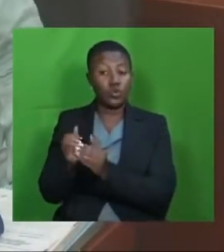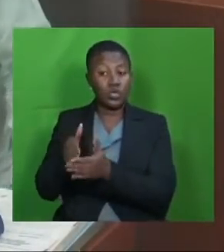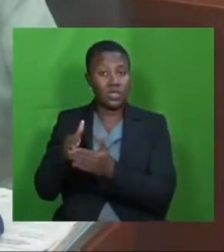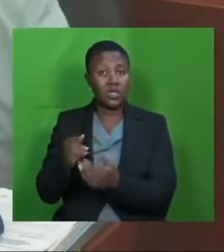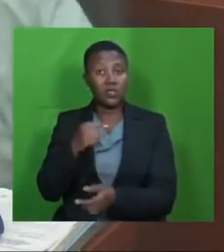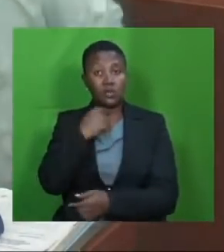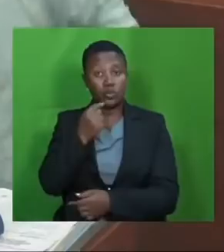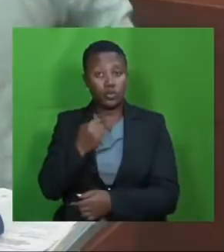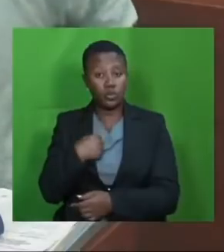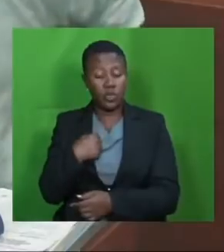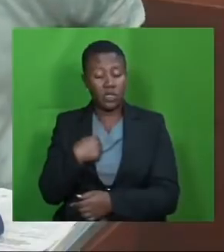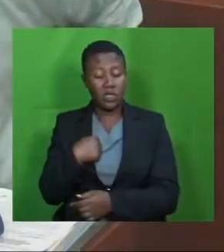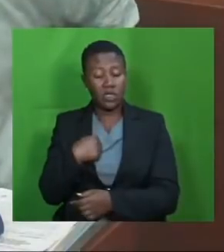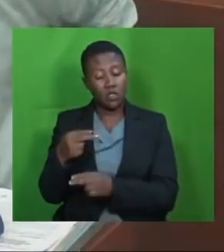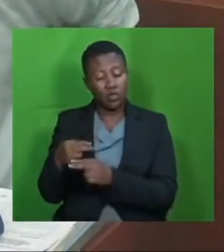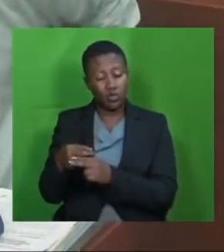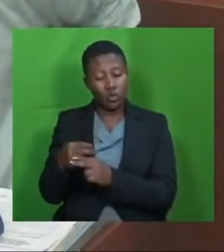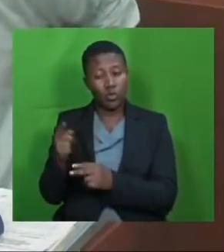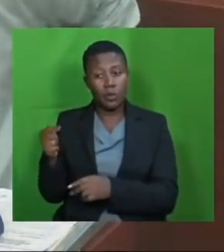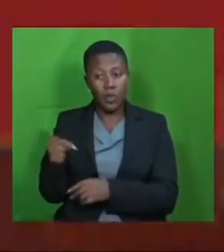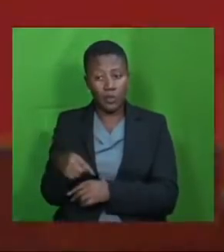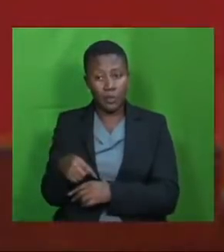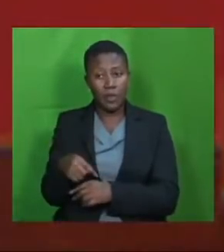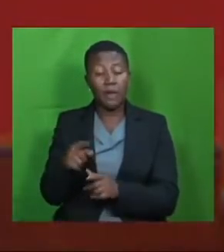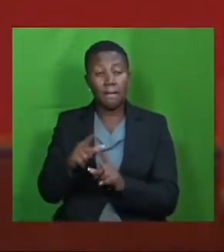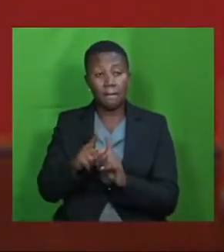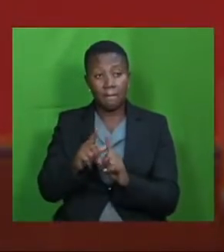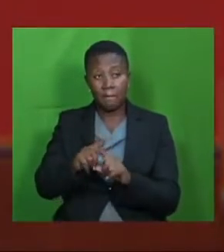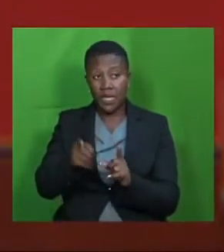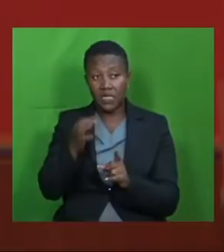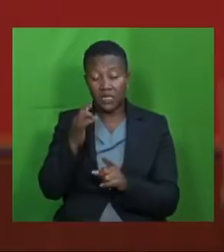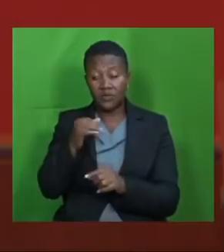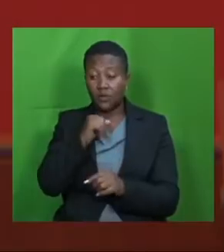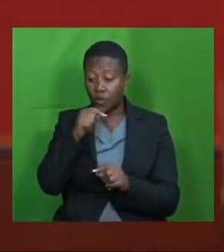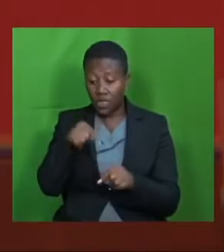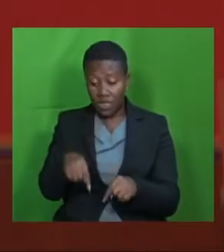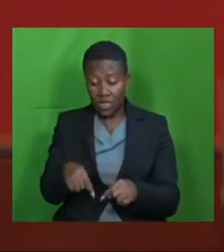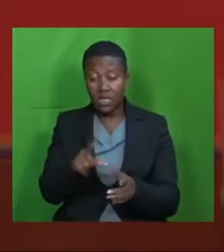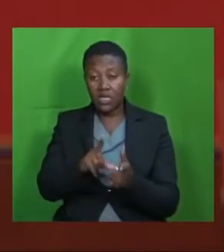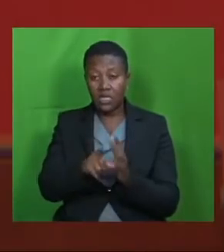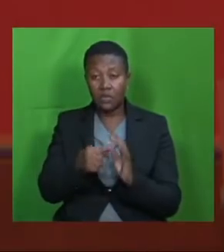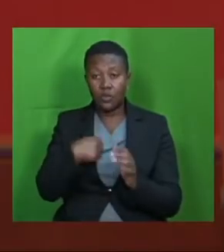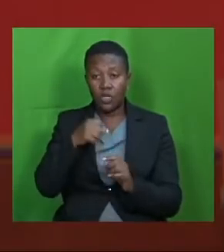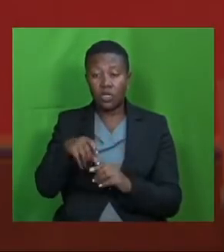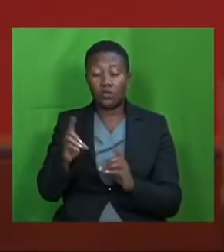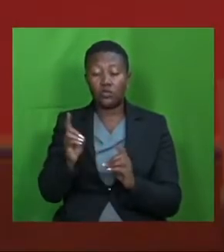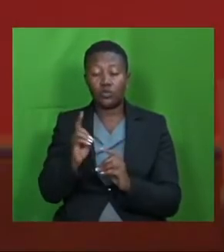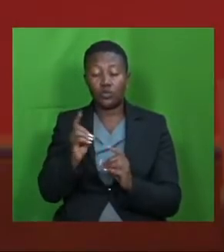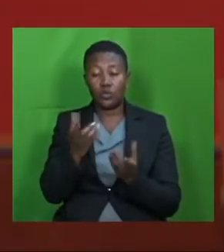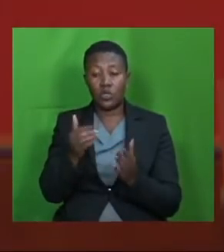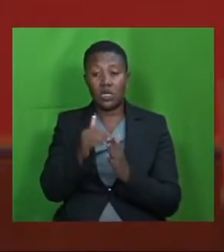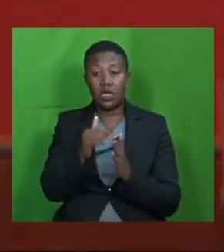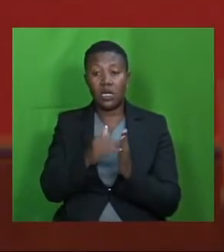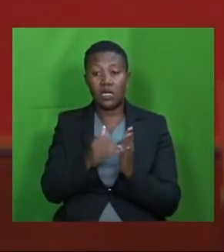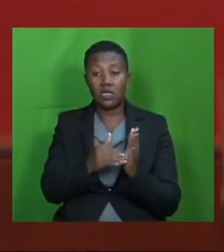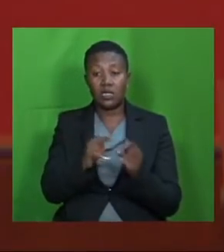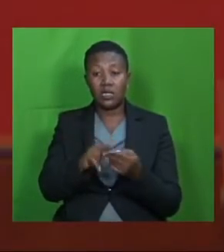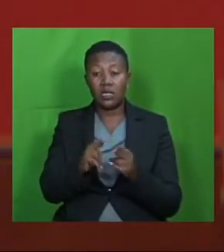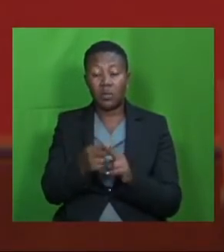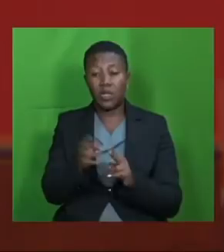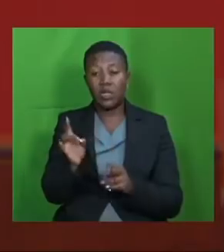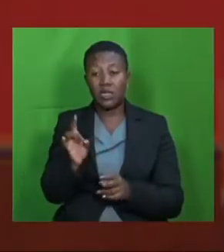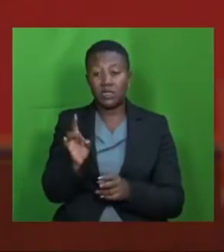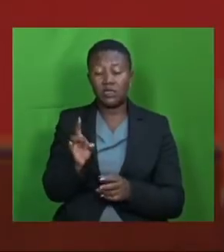but we can take the item we are talking about. I think that I came back rather too early, but I gave 30 minutes,